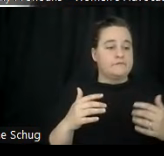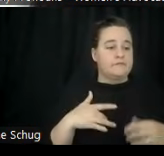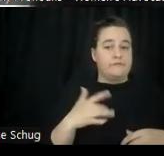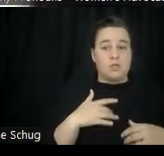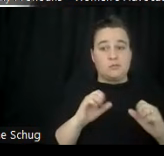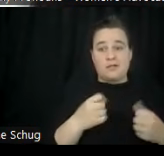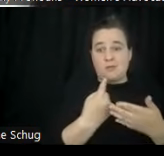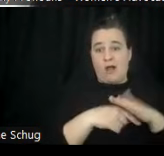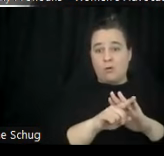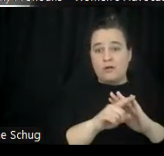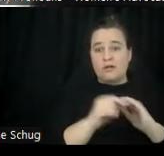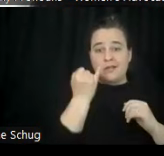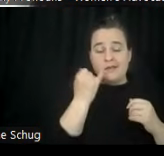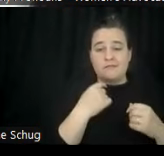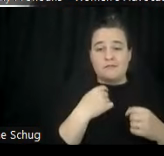outed, yeah.